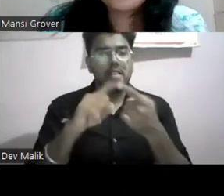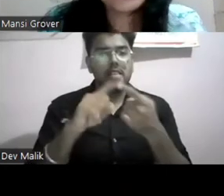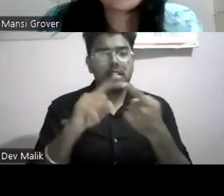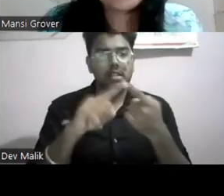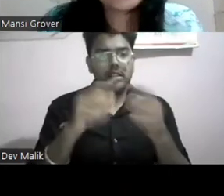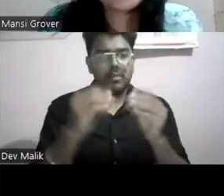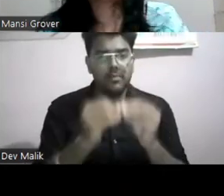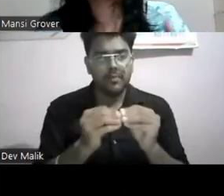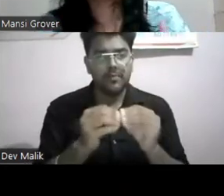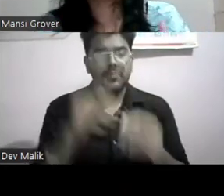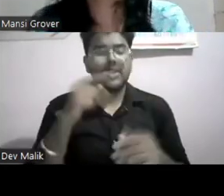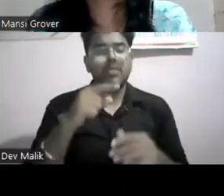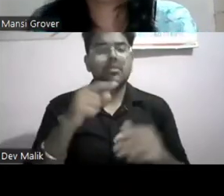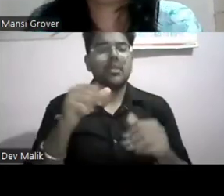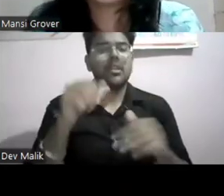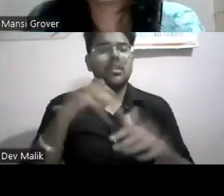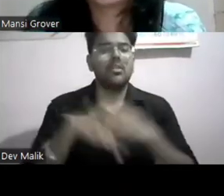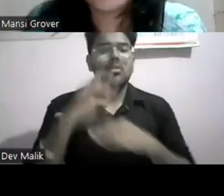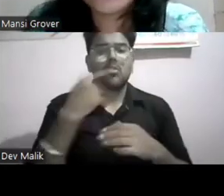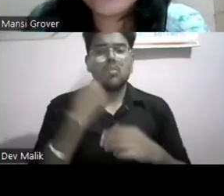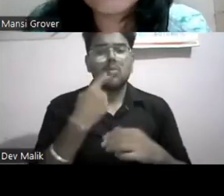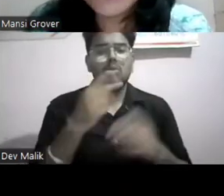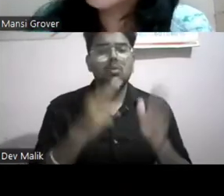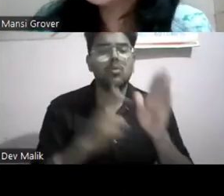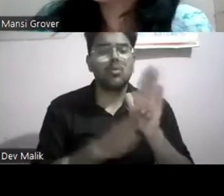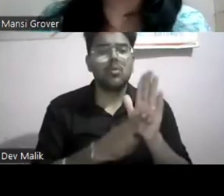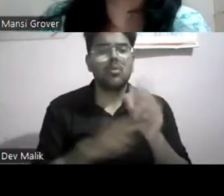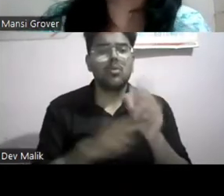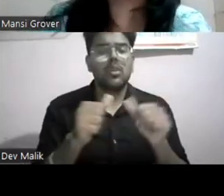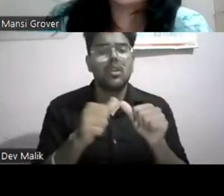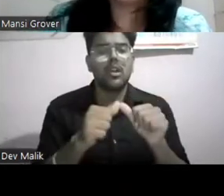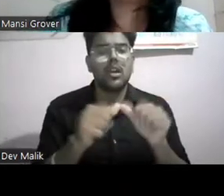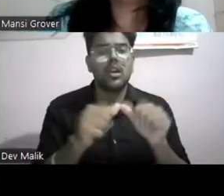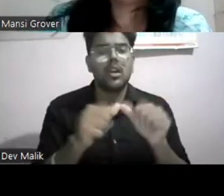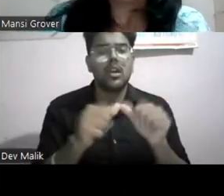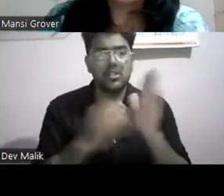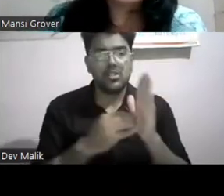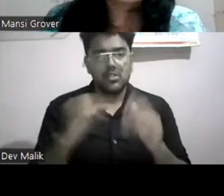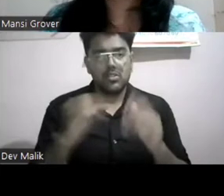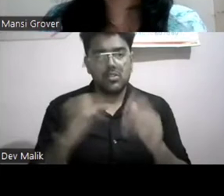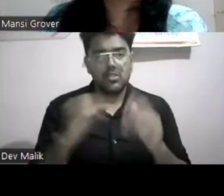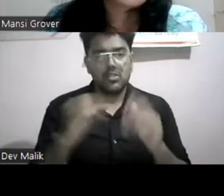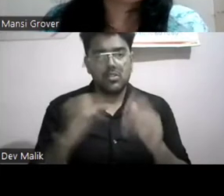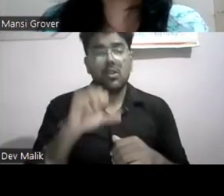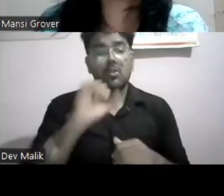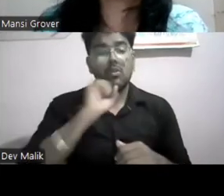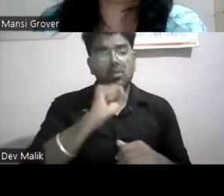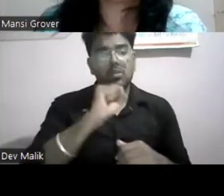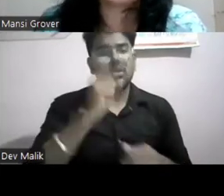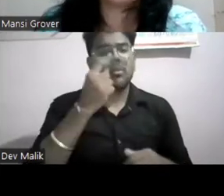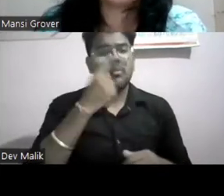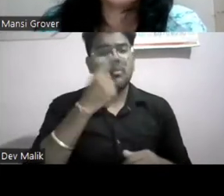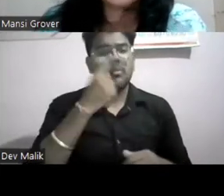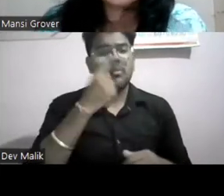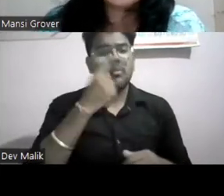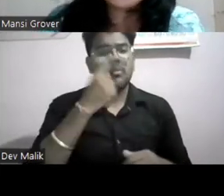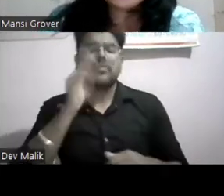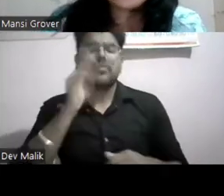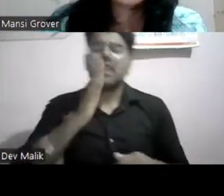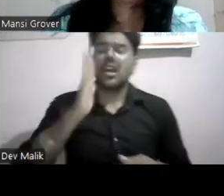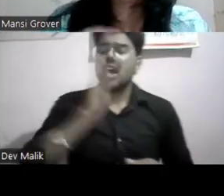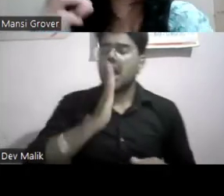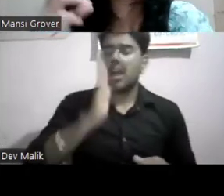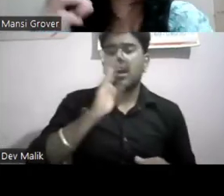Nazo, and her mother is played by Shabana Azmi, who is a singer, who is also the breadwinner of the family. So